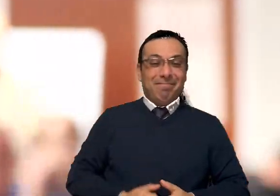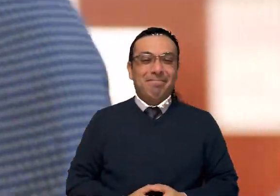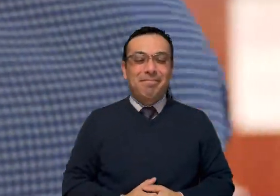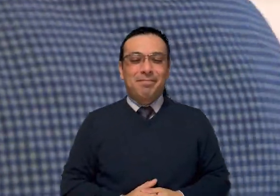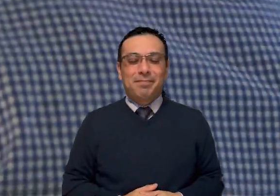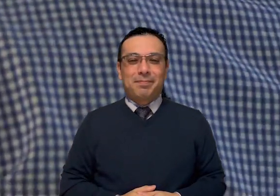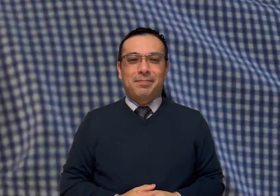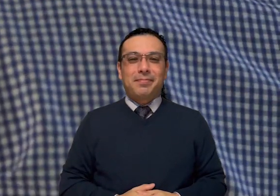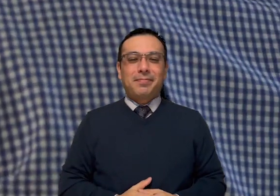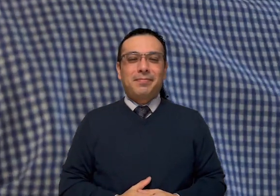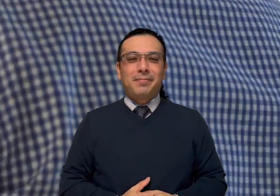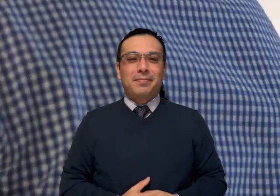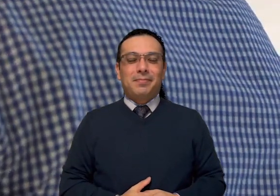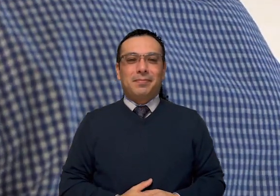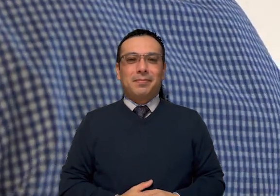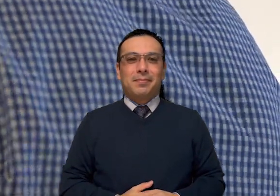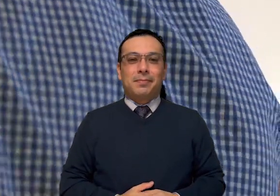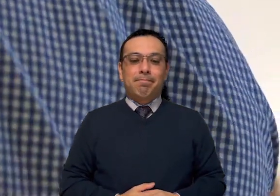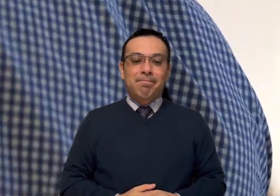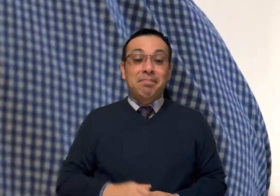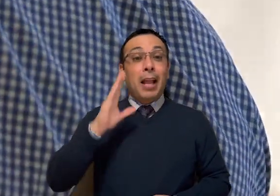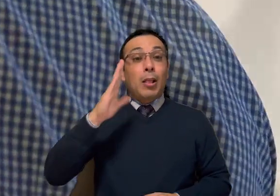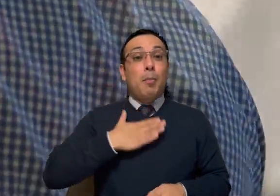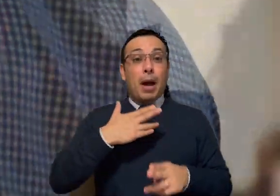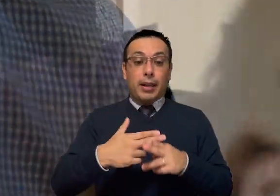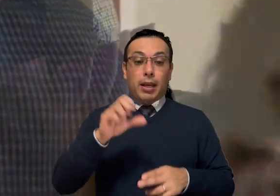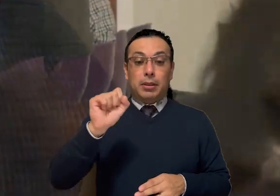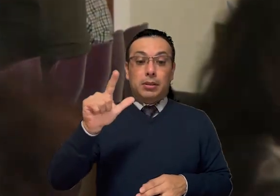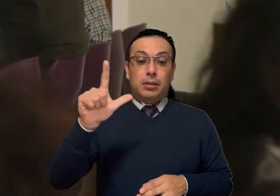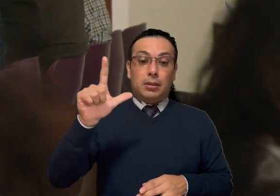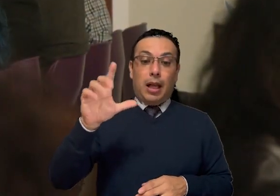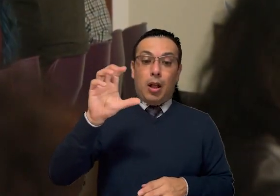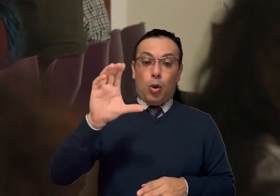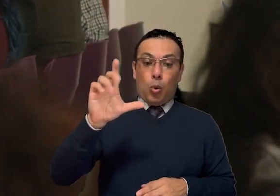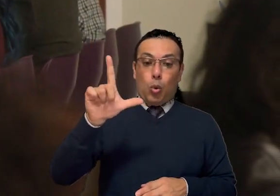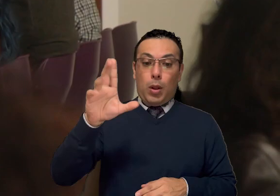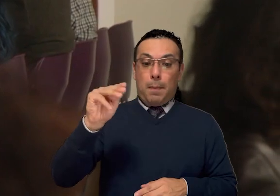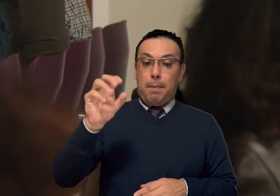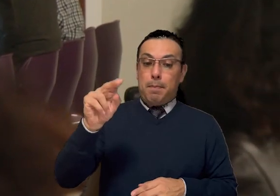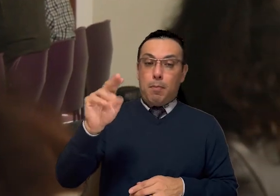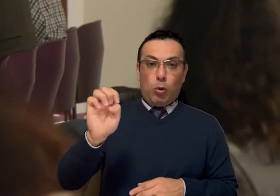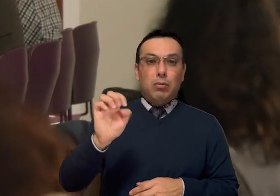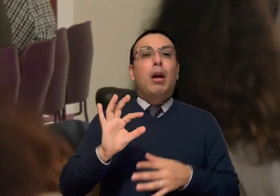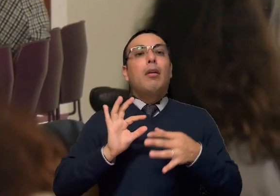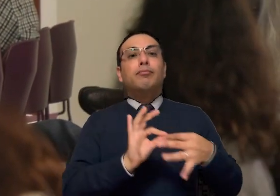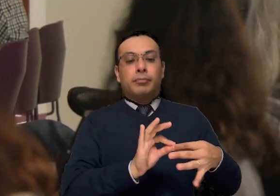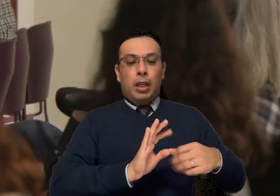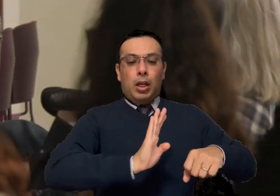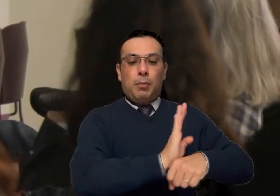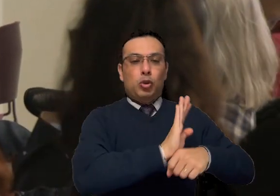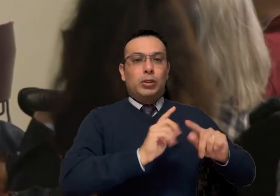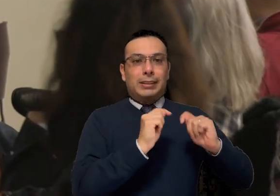Hello everyone, my name is Sal Camone. I'm also part of the commercial team working on the right-of-way and the easements.